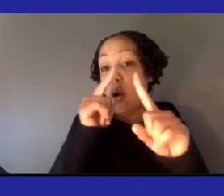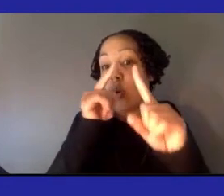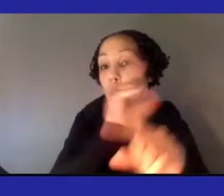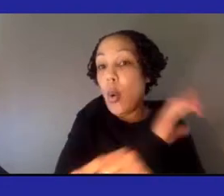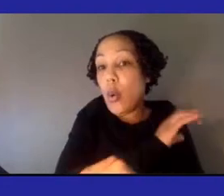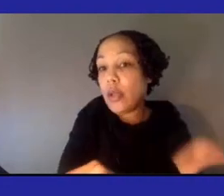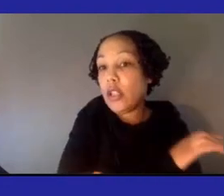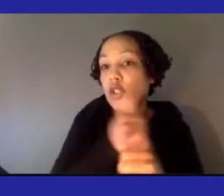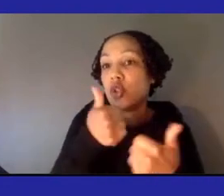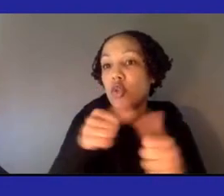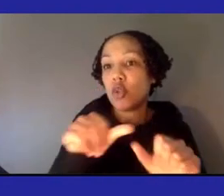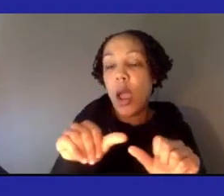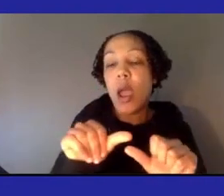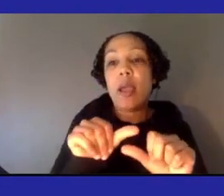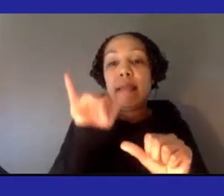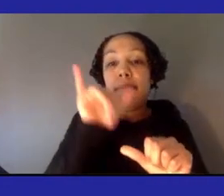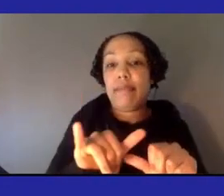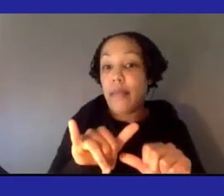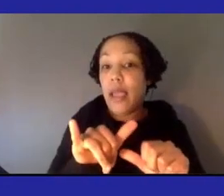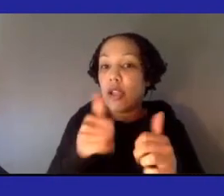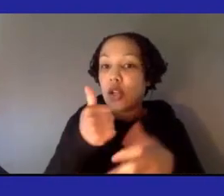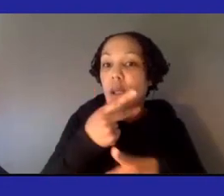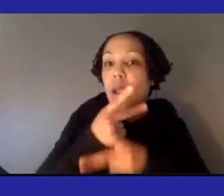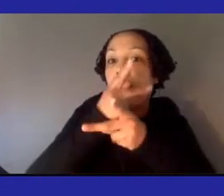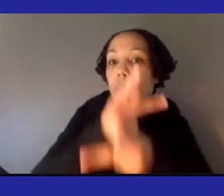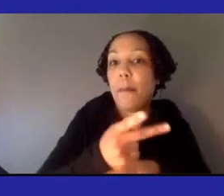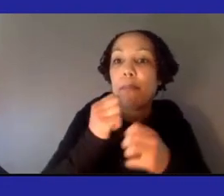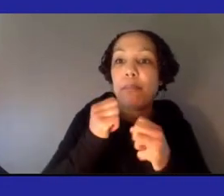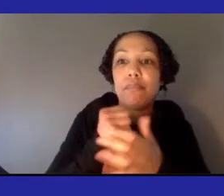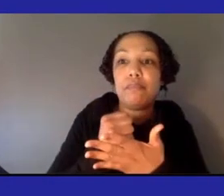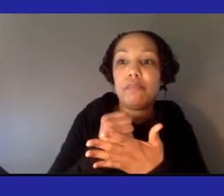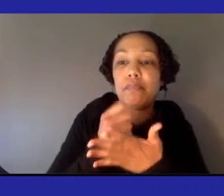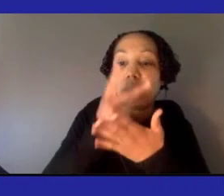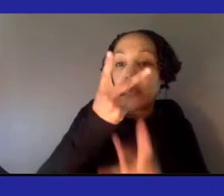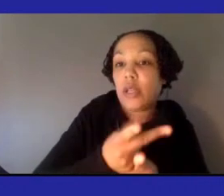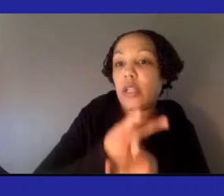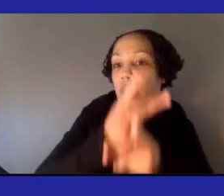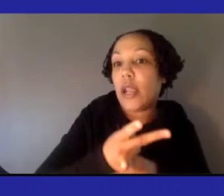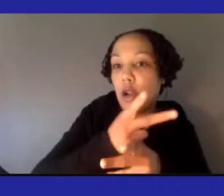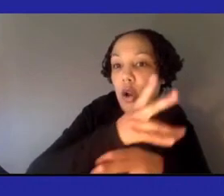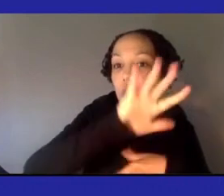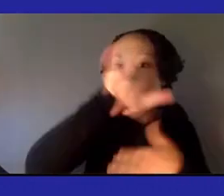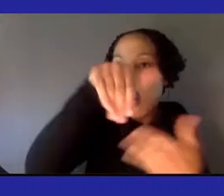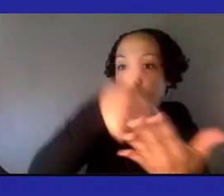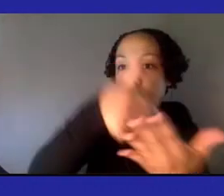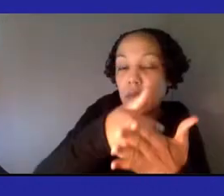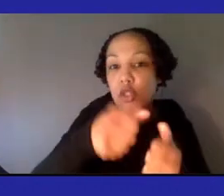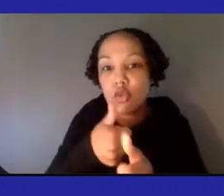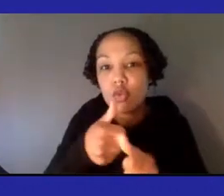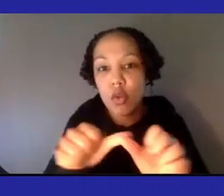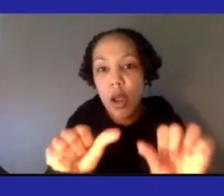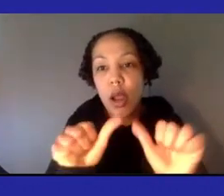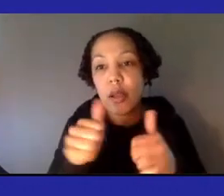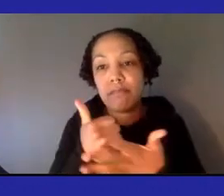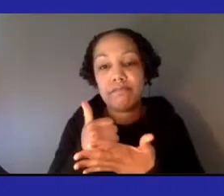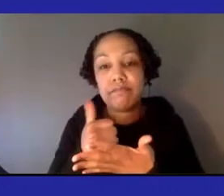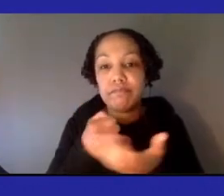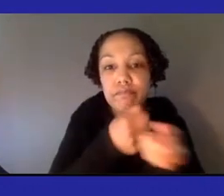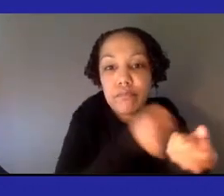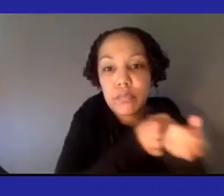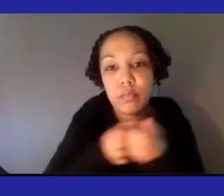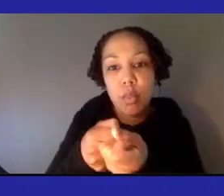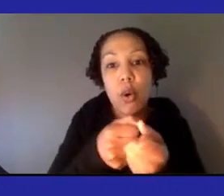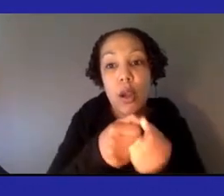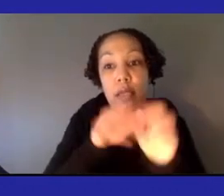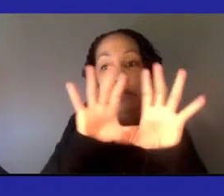bring primary care, comprehensive primary care, which we've been successful with at all of our other Gotham sites and all of our other H&H sites, to this community